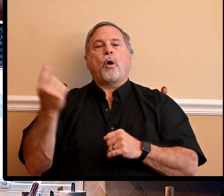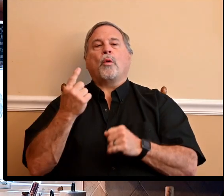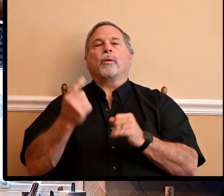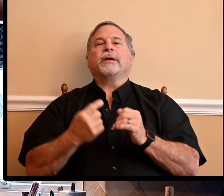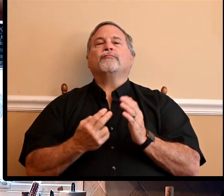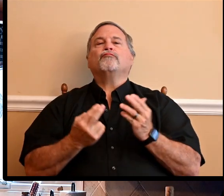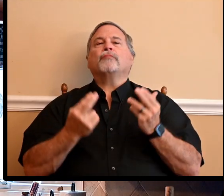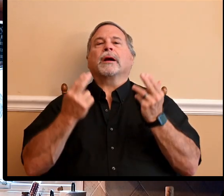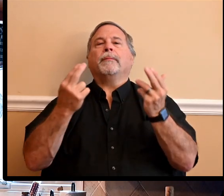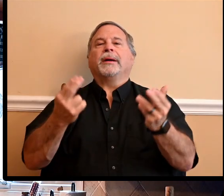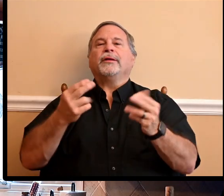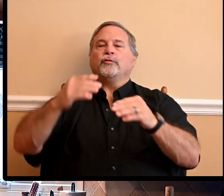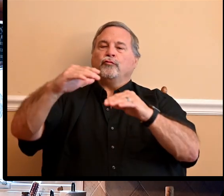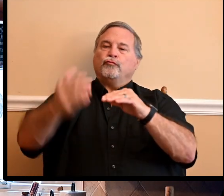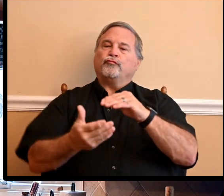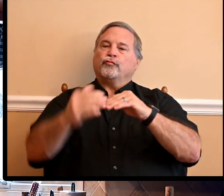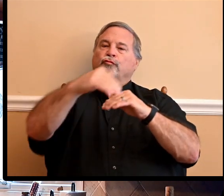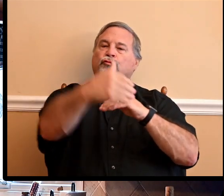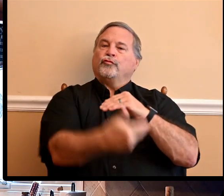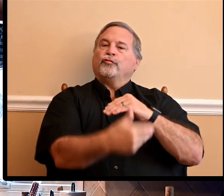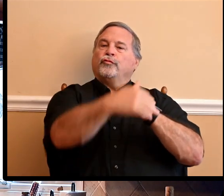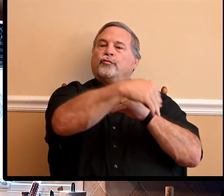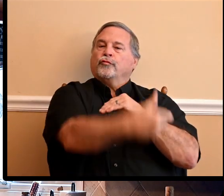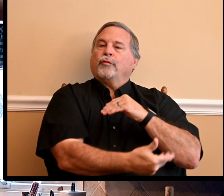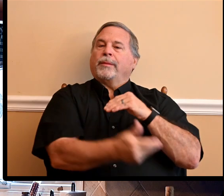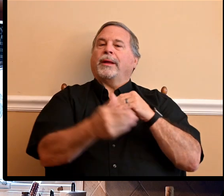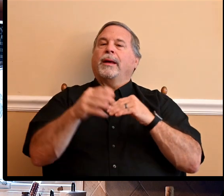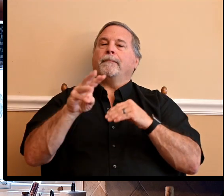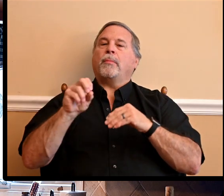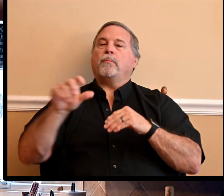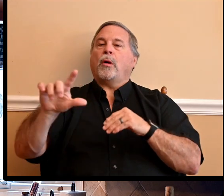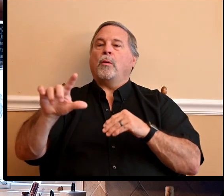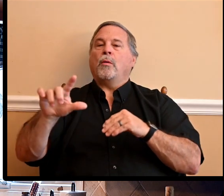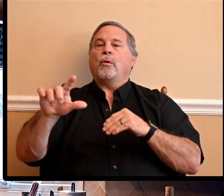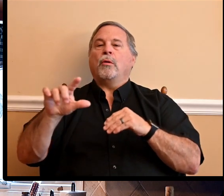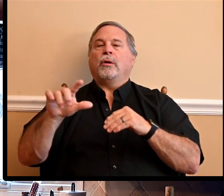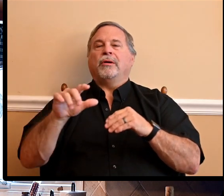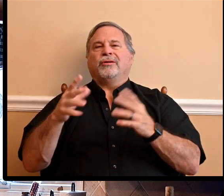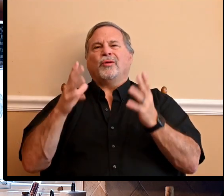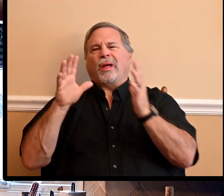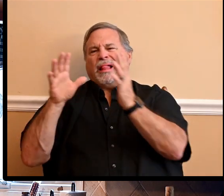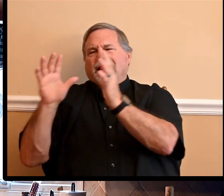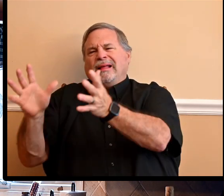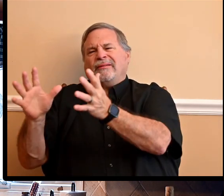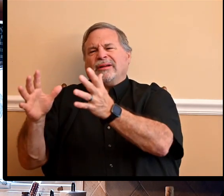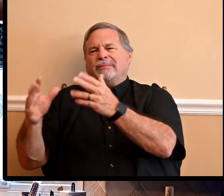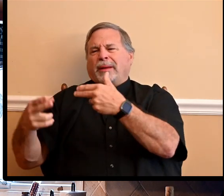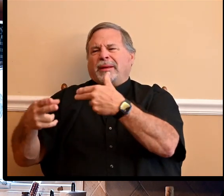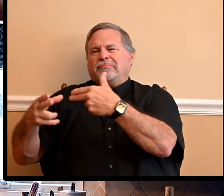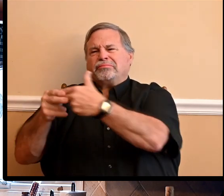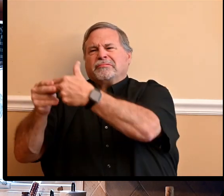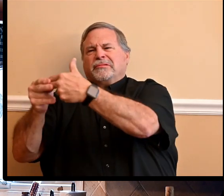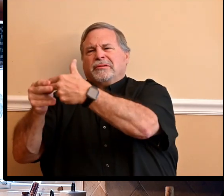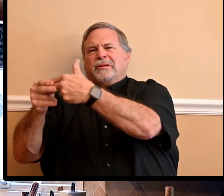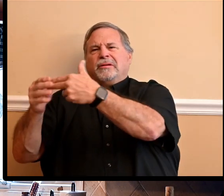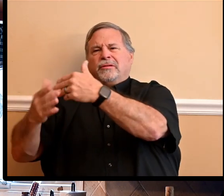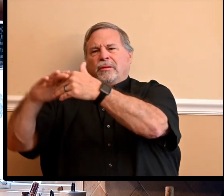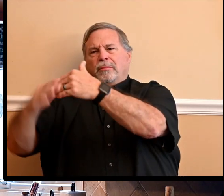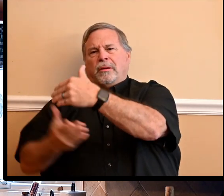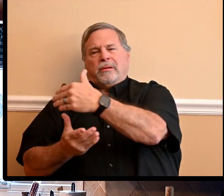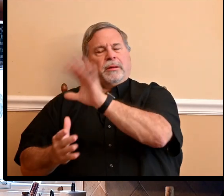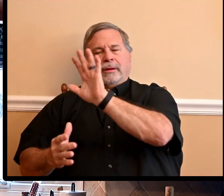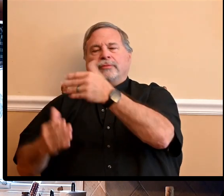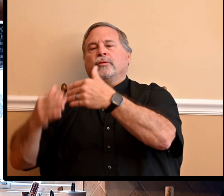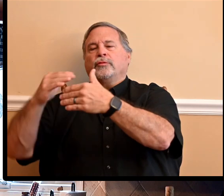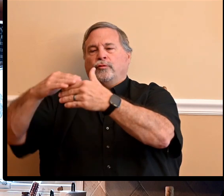Now, one of the things I always recommend you do is scrape down the sides of your bowl. You don't want to get any of the butter and sugar that's stuck to the side